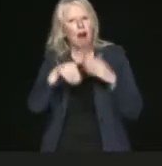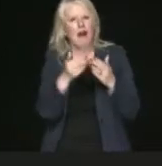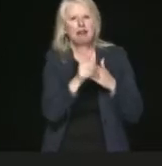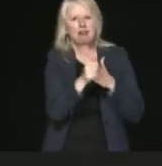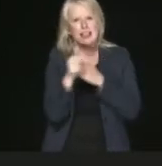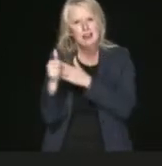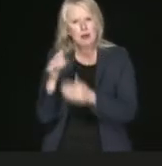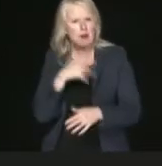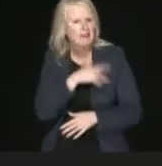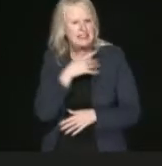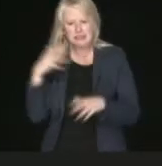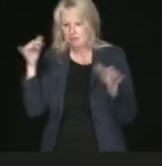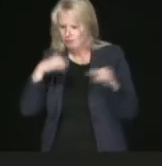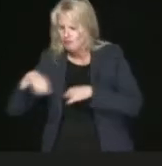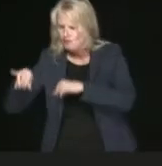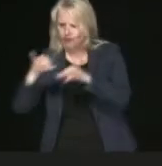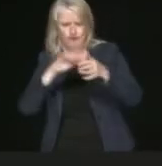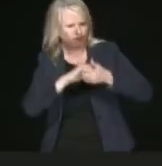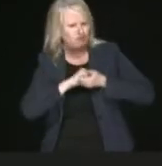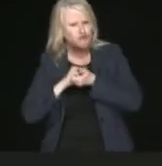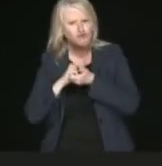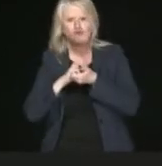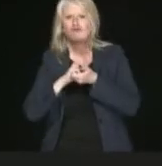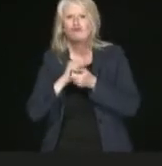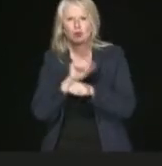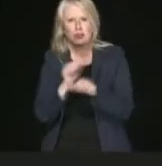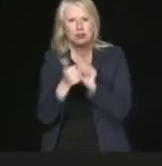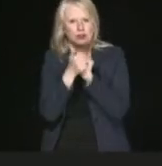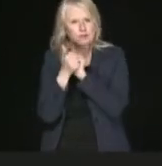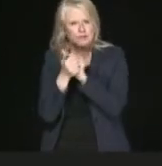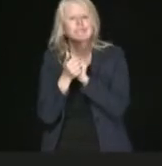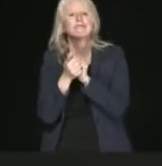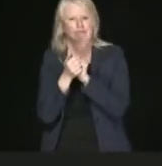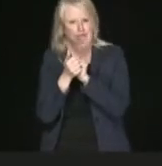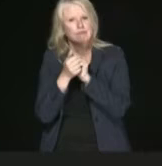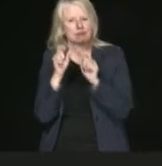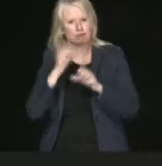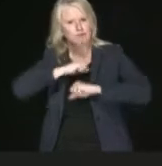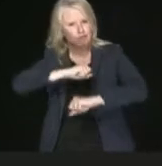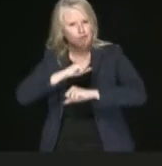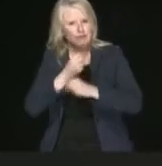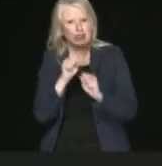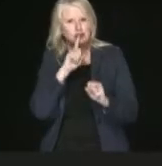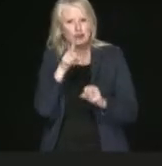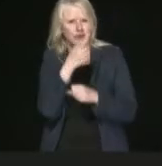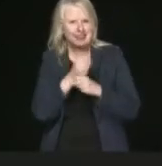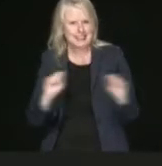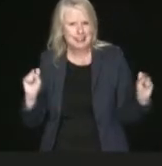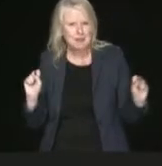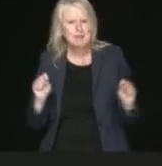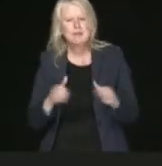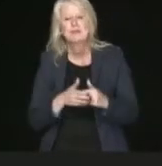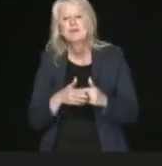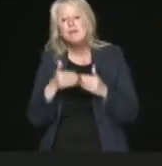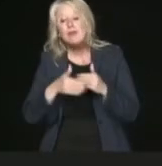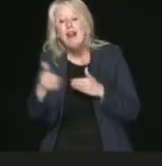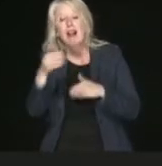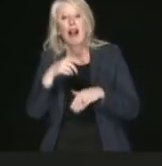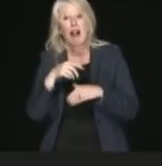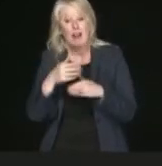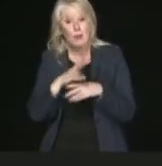same wavelength, and we are all working together to ensure your safety. Over the long weekend, we will